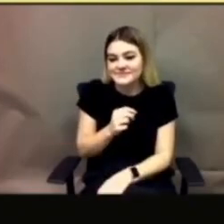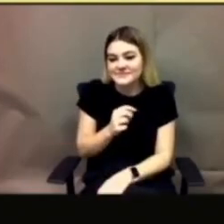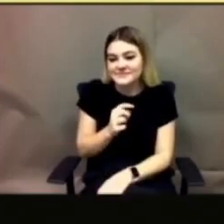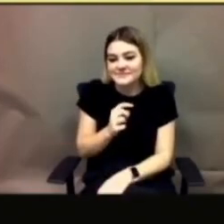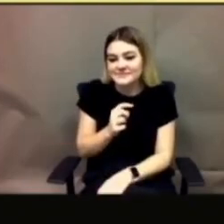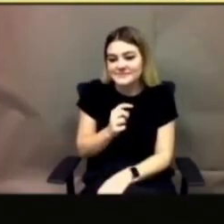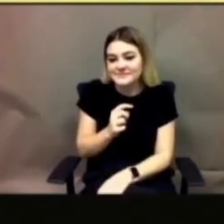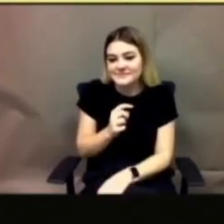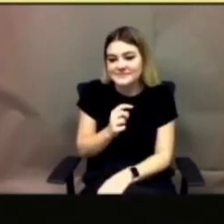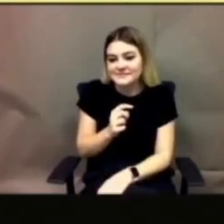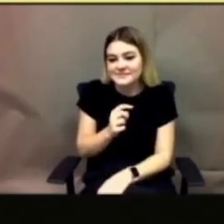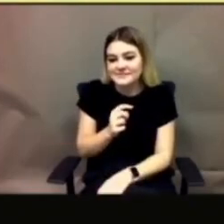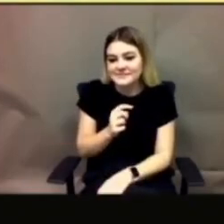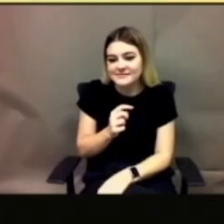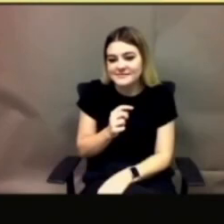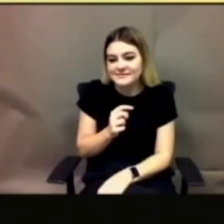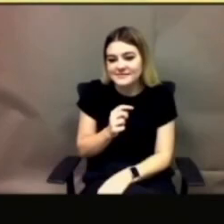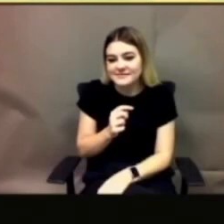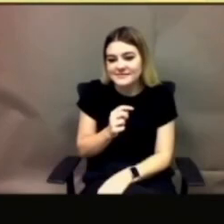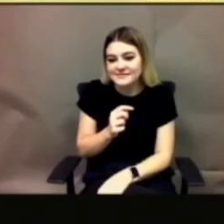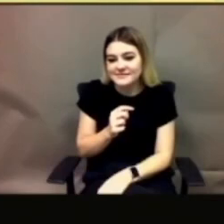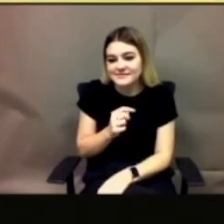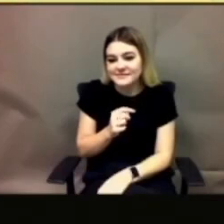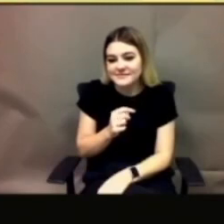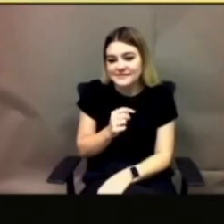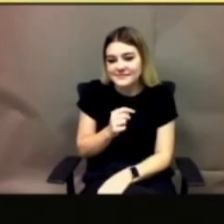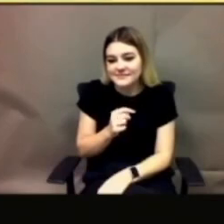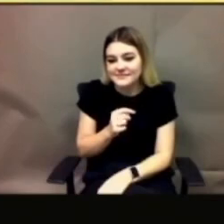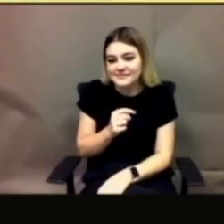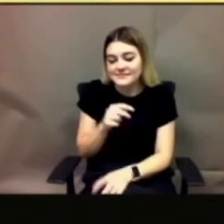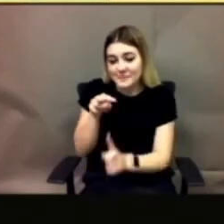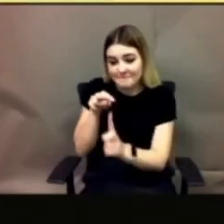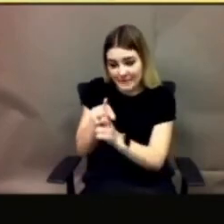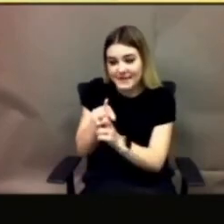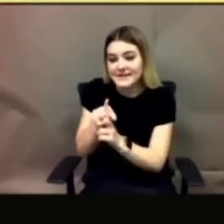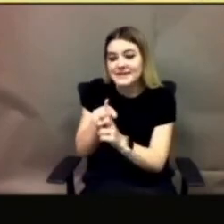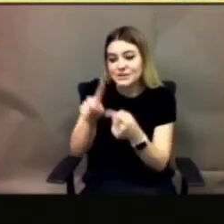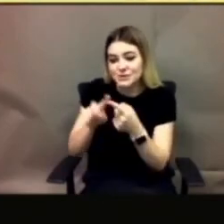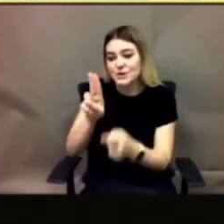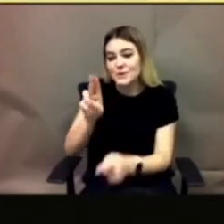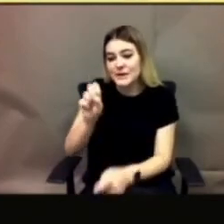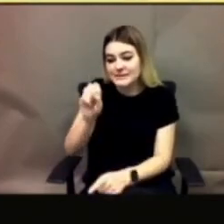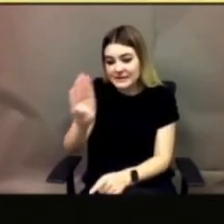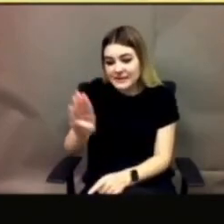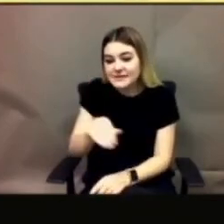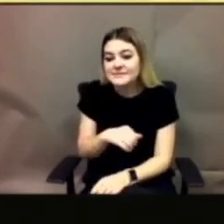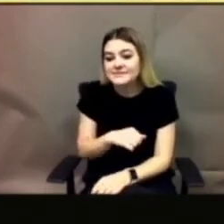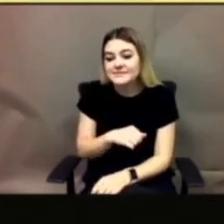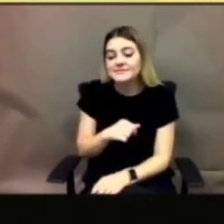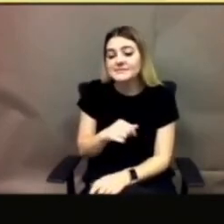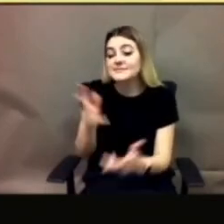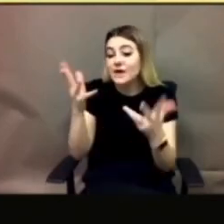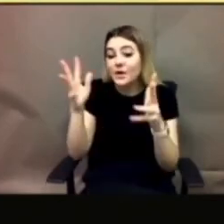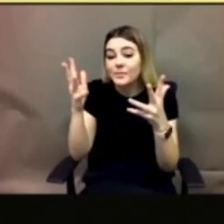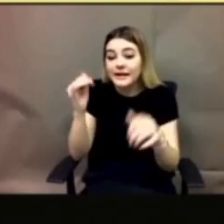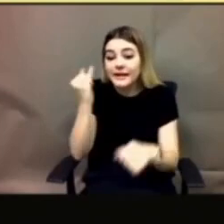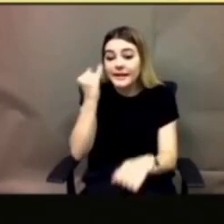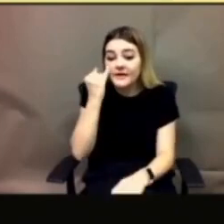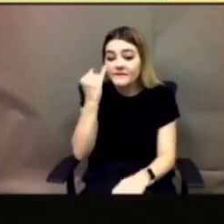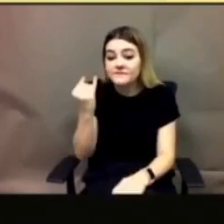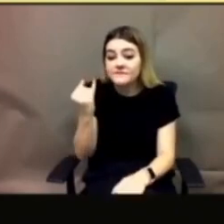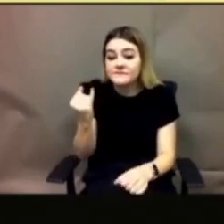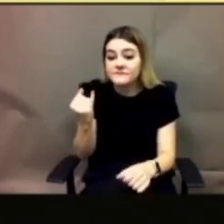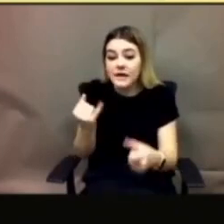to count things. So I'll just plug it into the USB. And now already, if I hold Earth with one